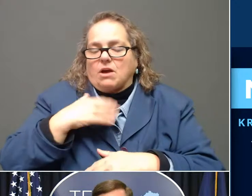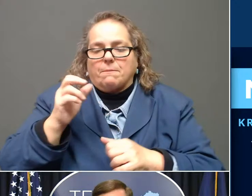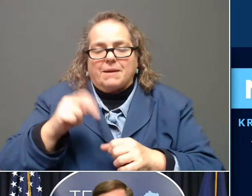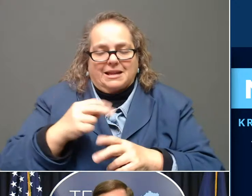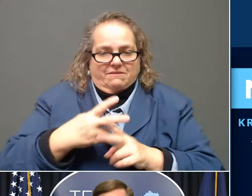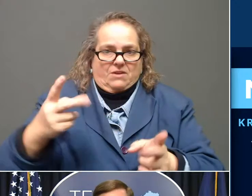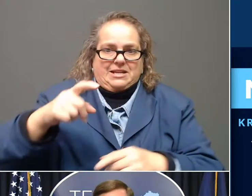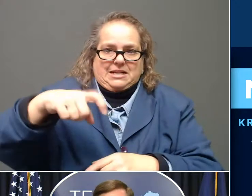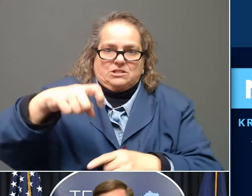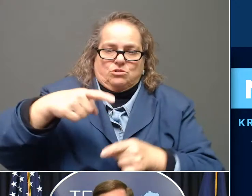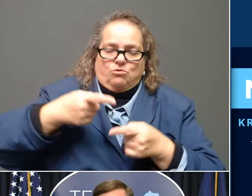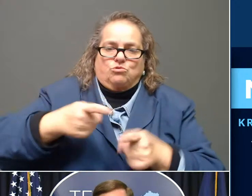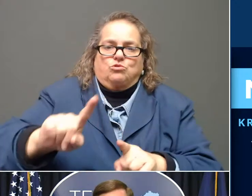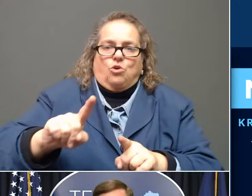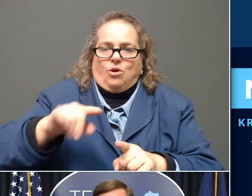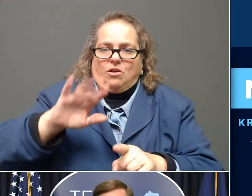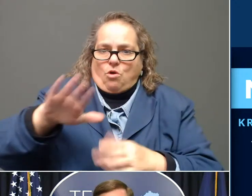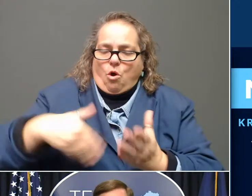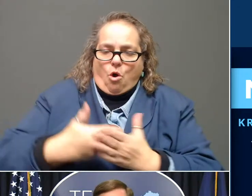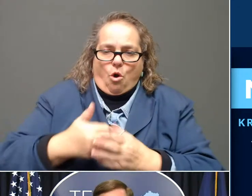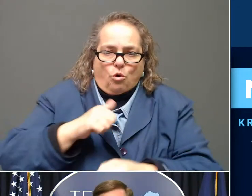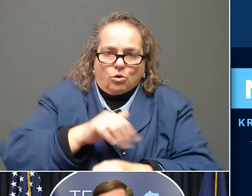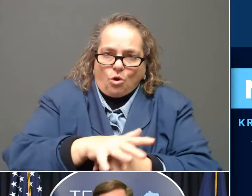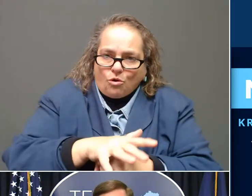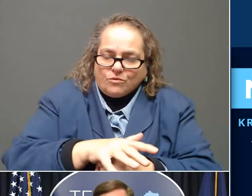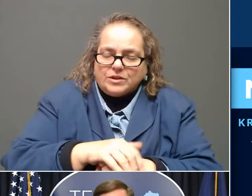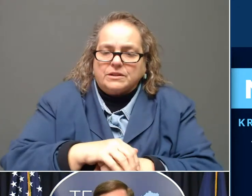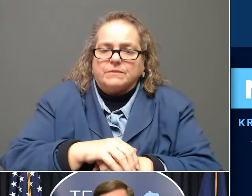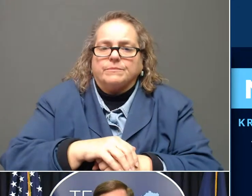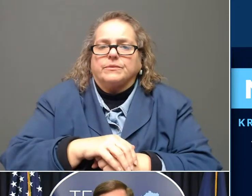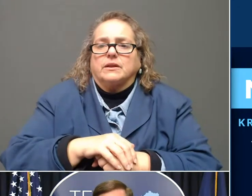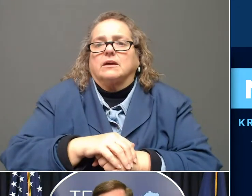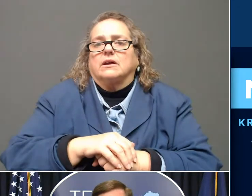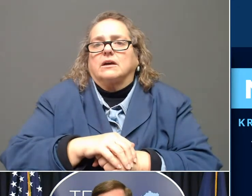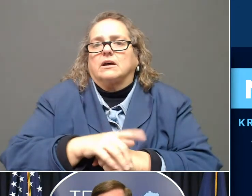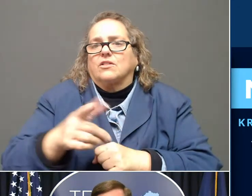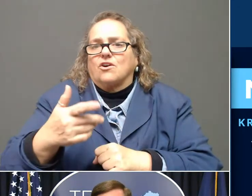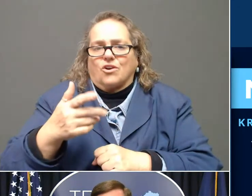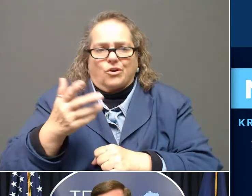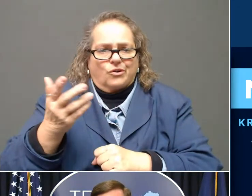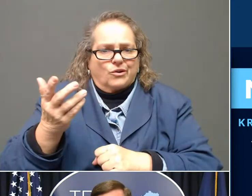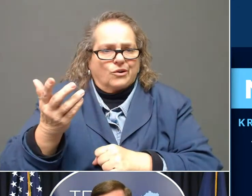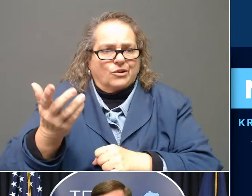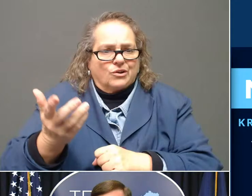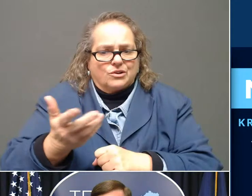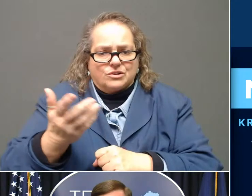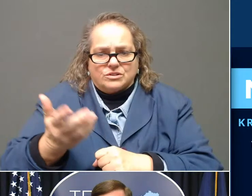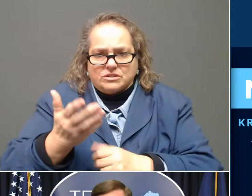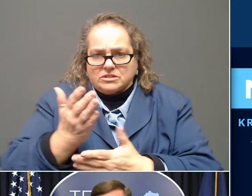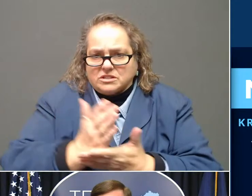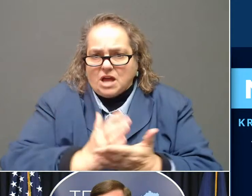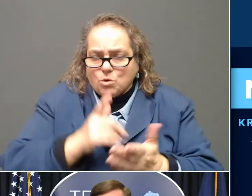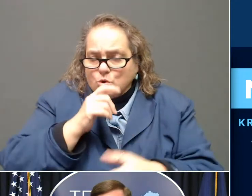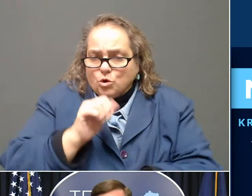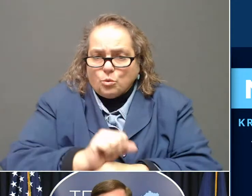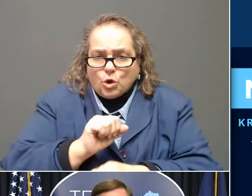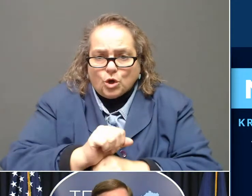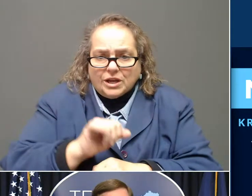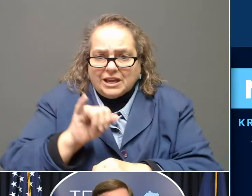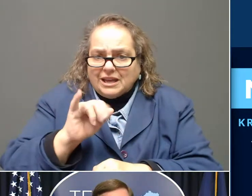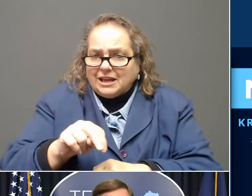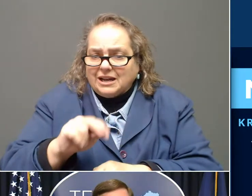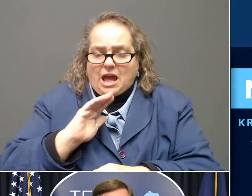any priorities within 1C or made a decision about that. Remember, there are lots